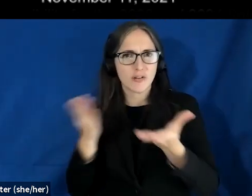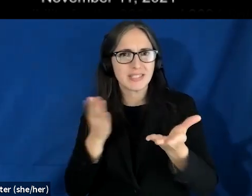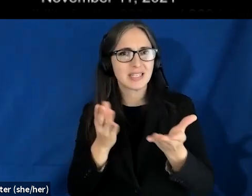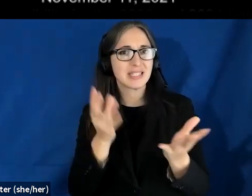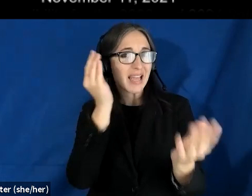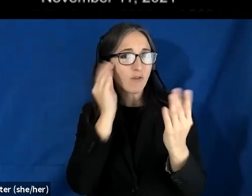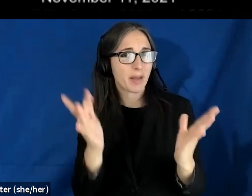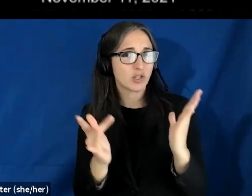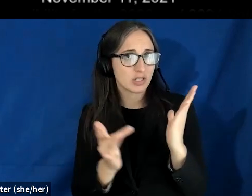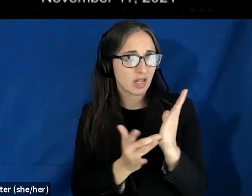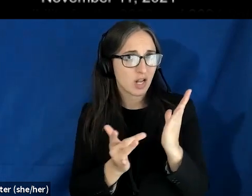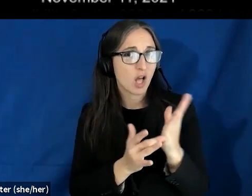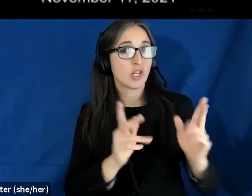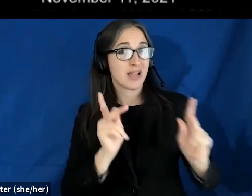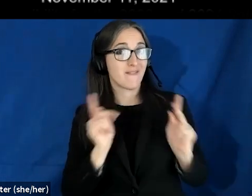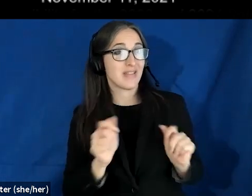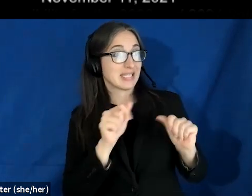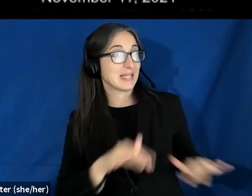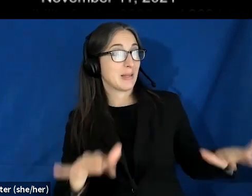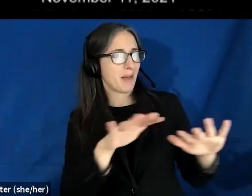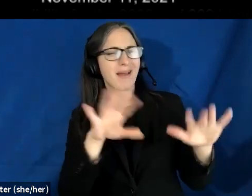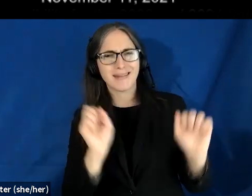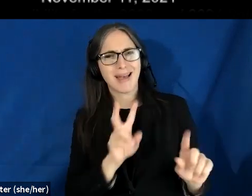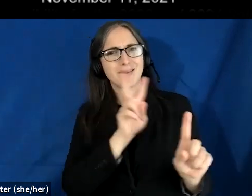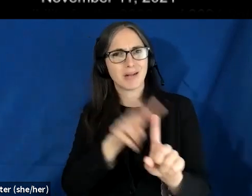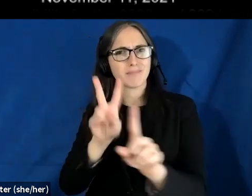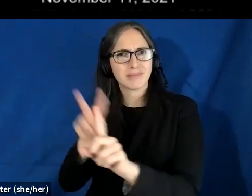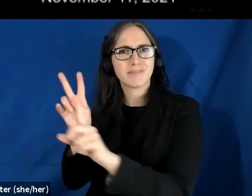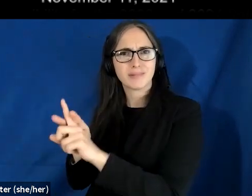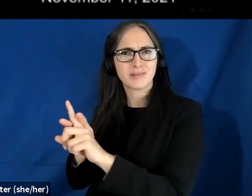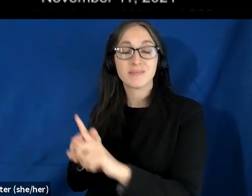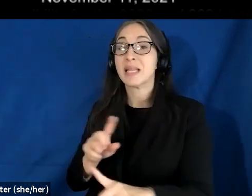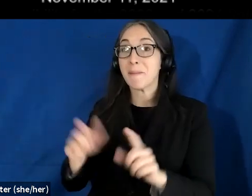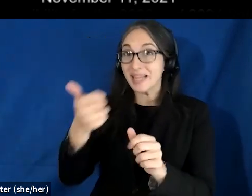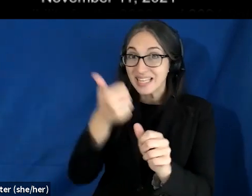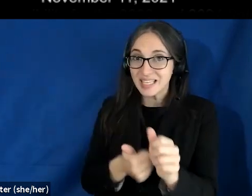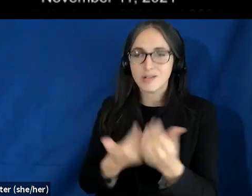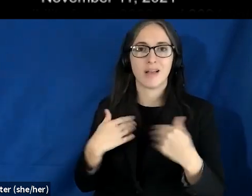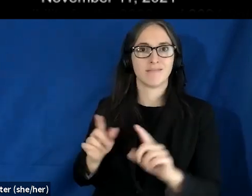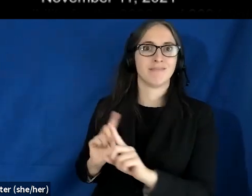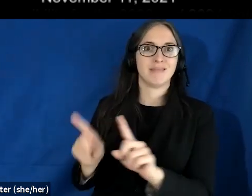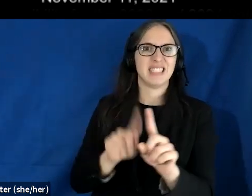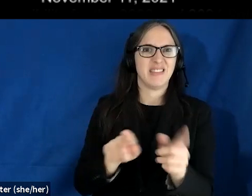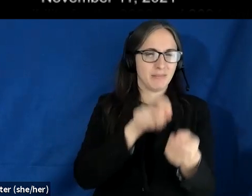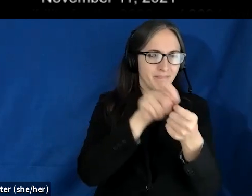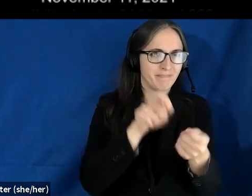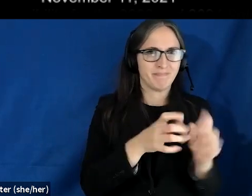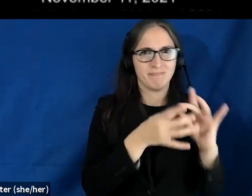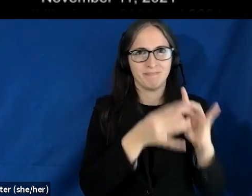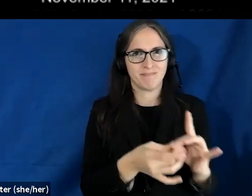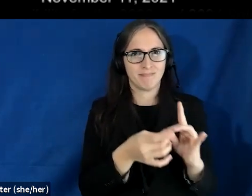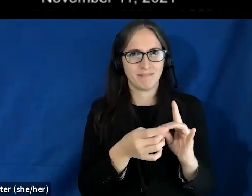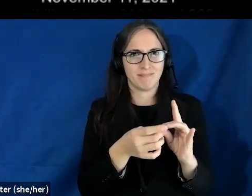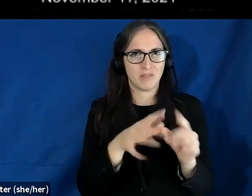physical spaces. And each one has different things that you do in those particular areas that you want to